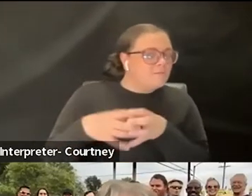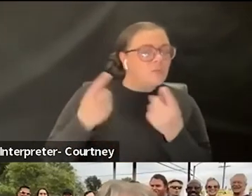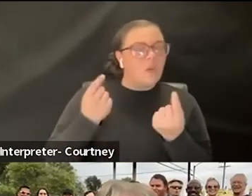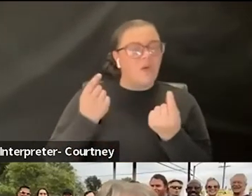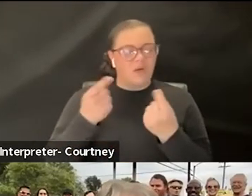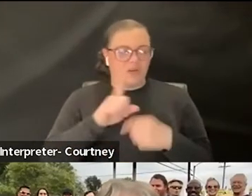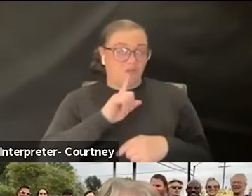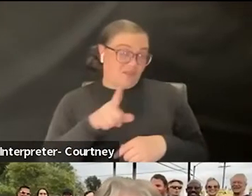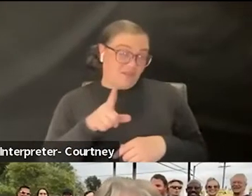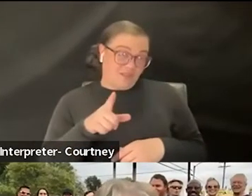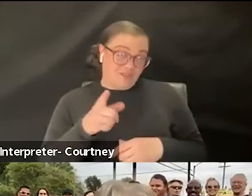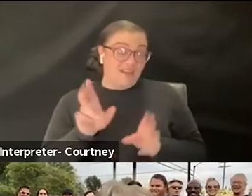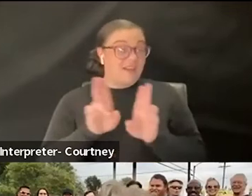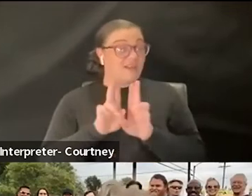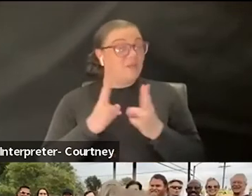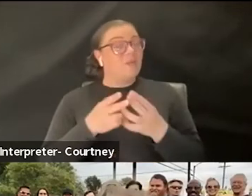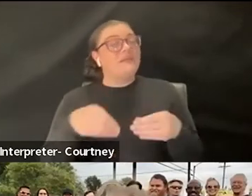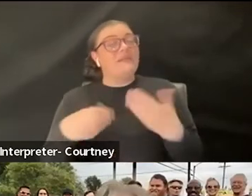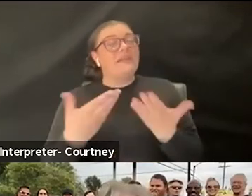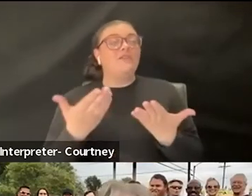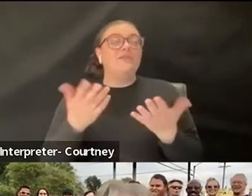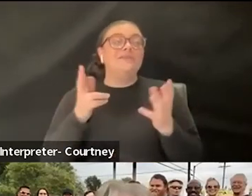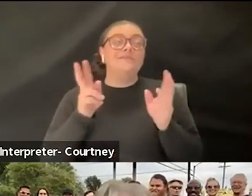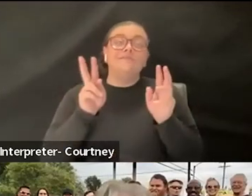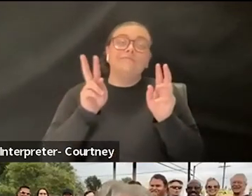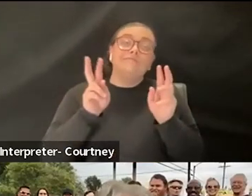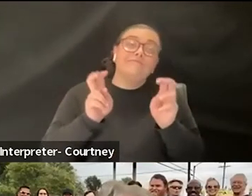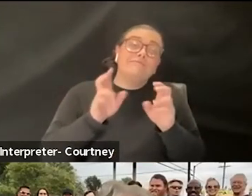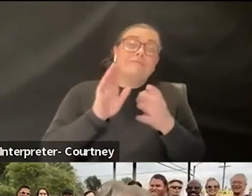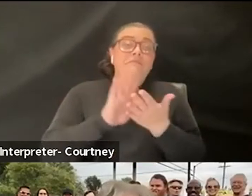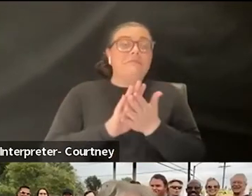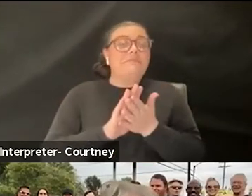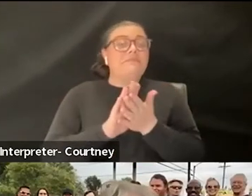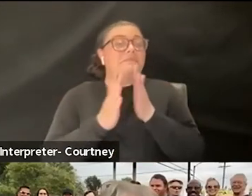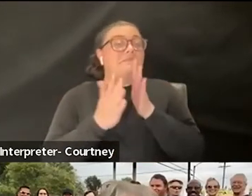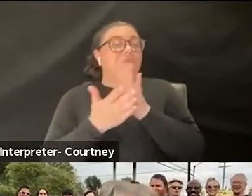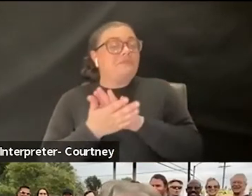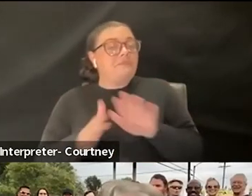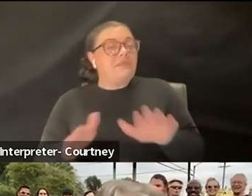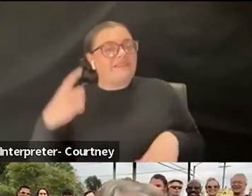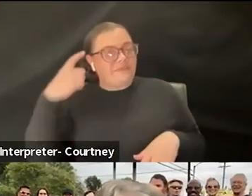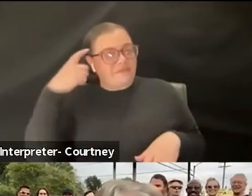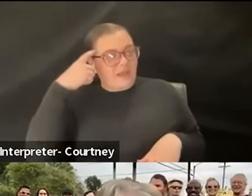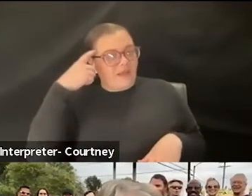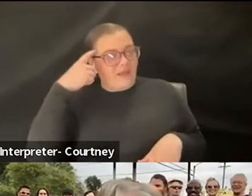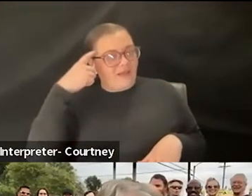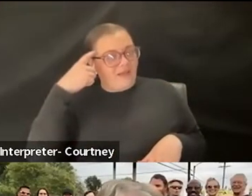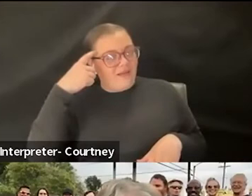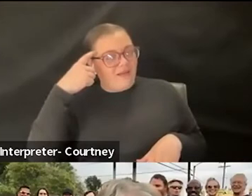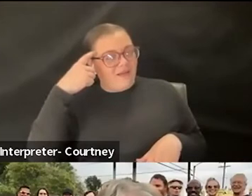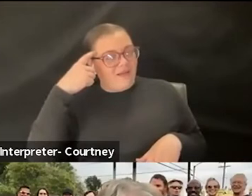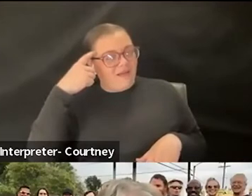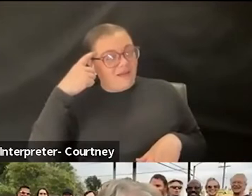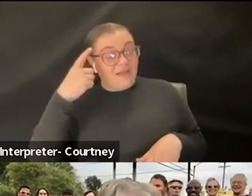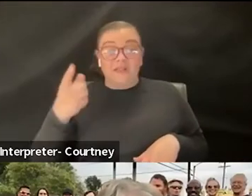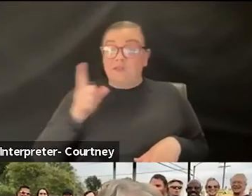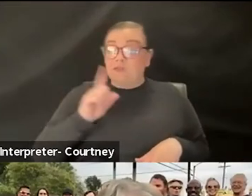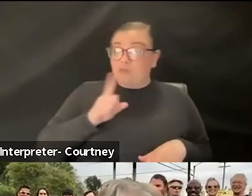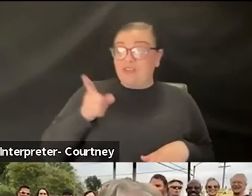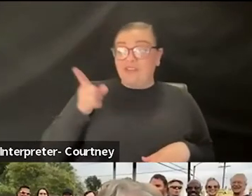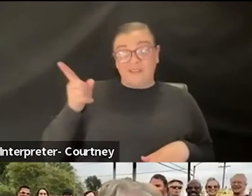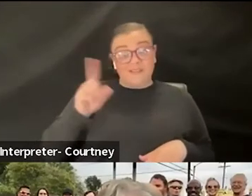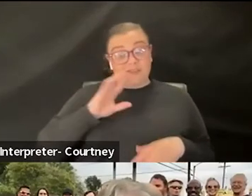live, you know, we were talking about employee at will. That also means fire at will. And that becomes really scary. And you don't